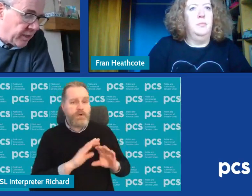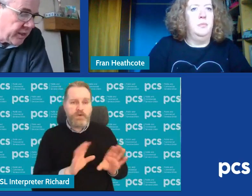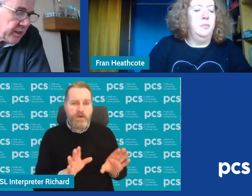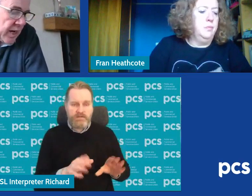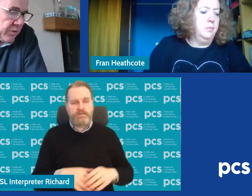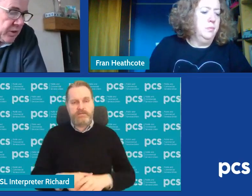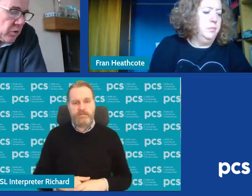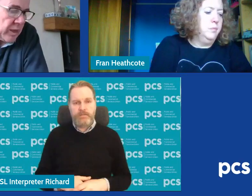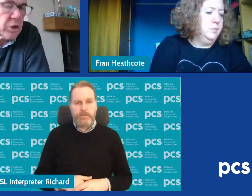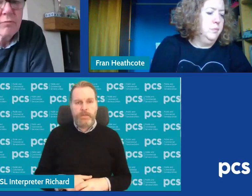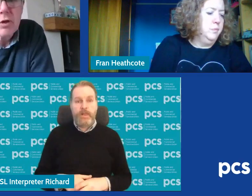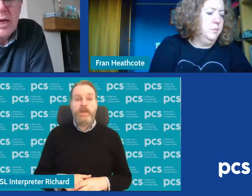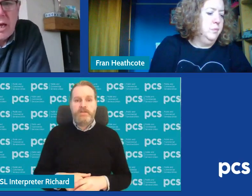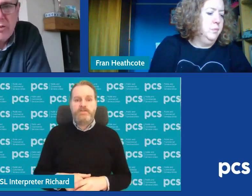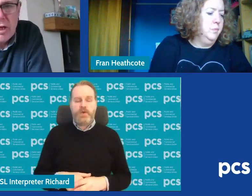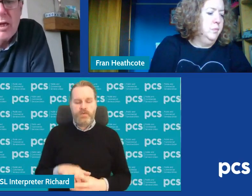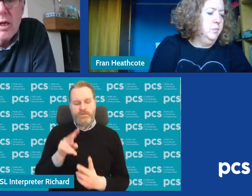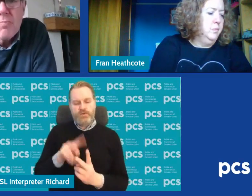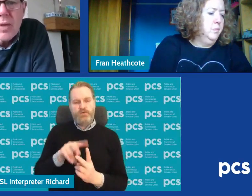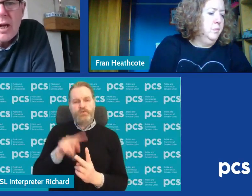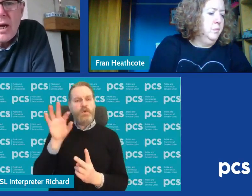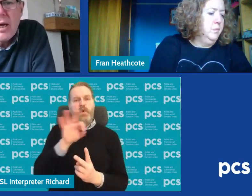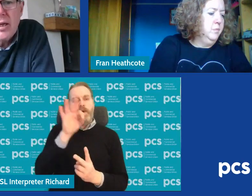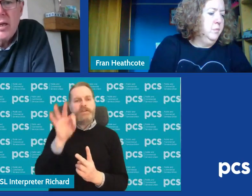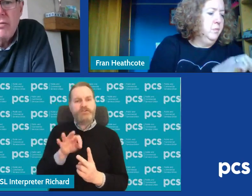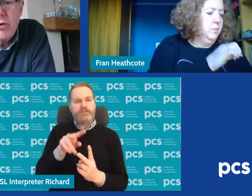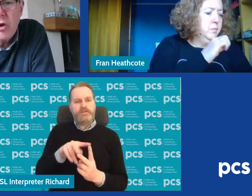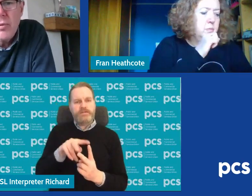To Katie and Kathy's question, for Kathy,